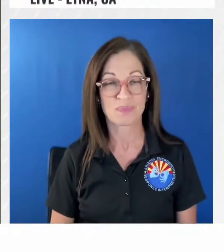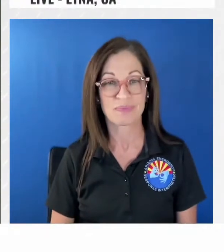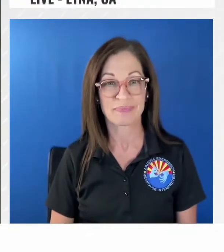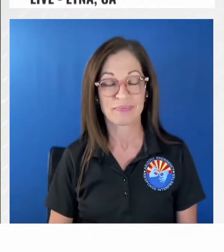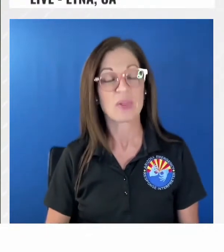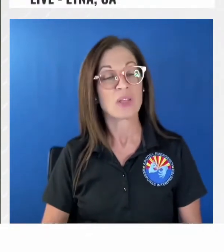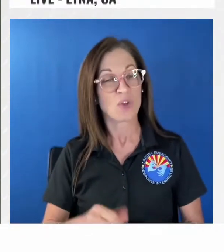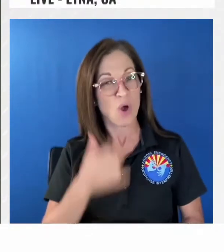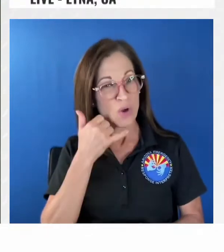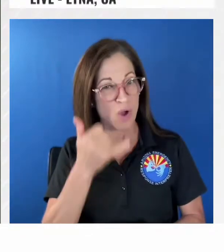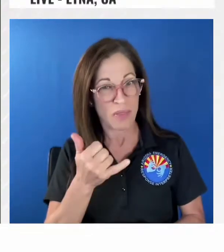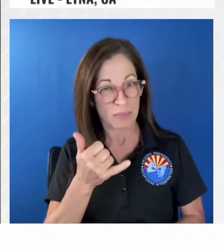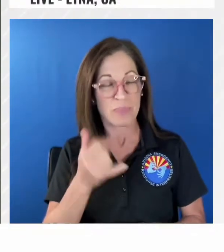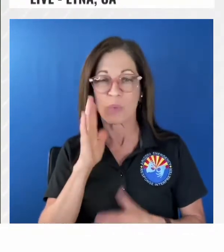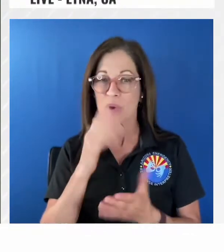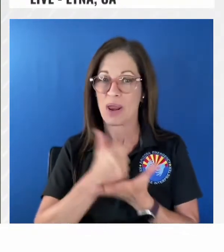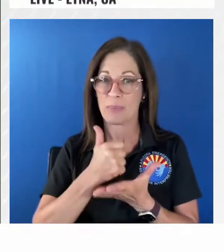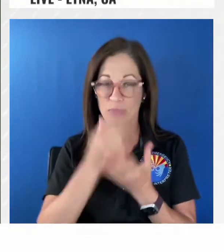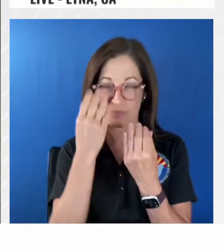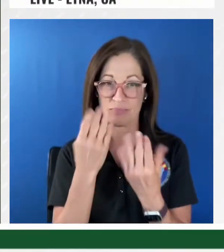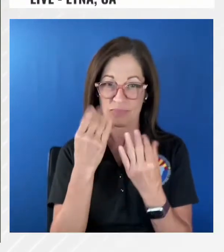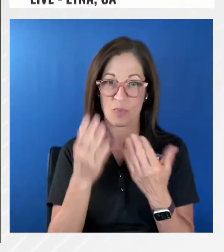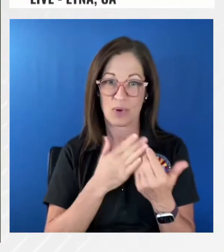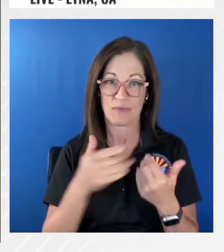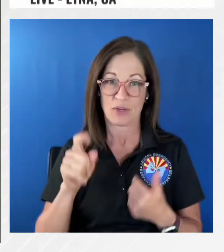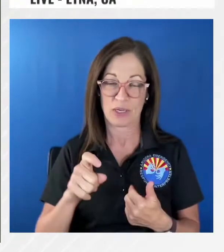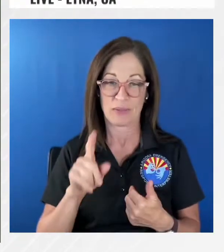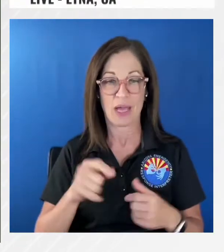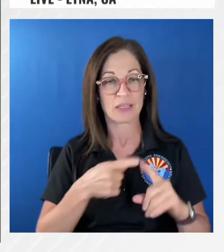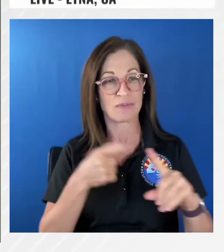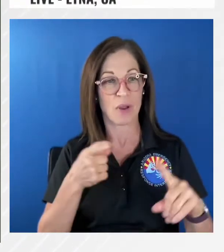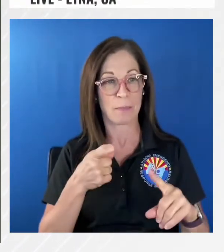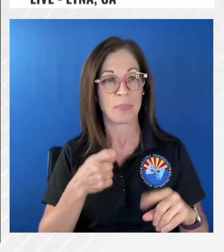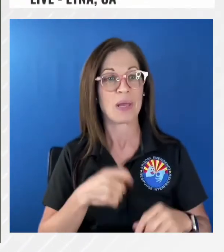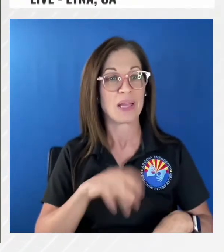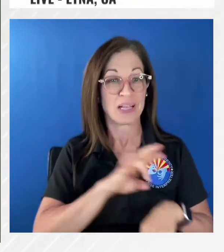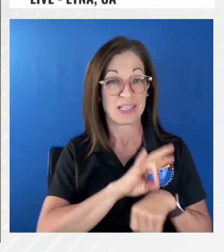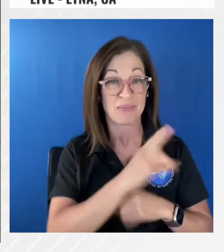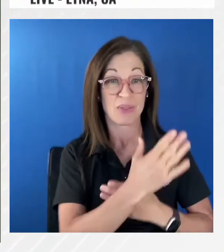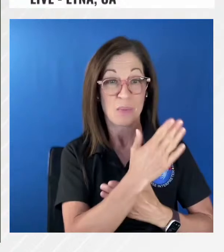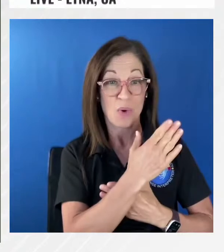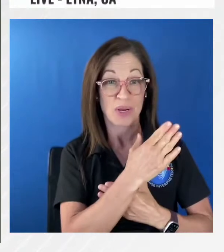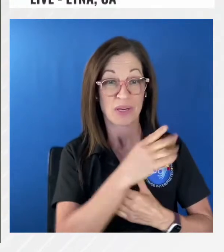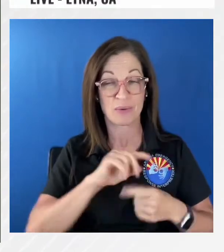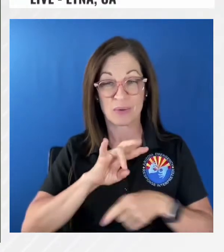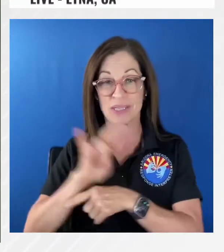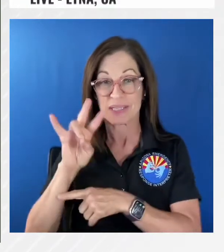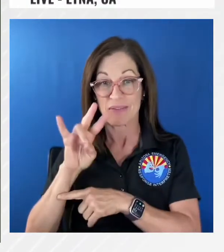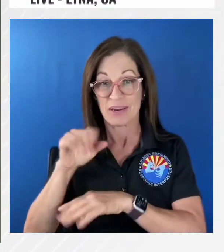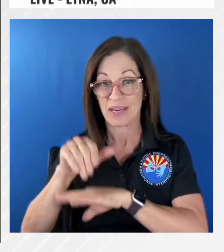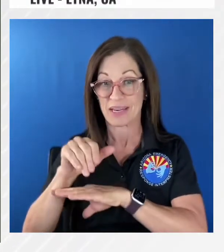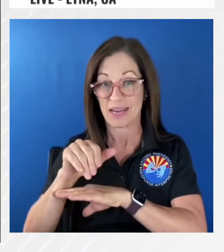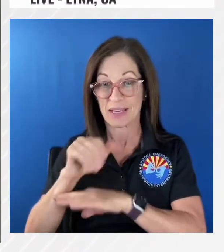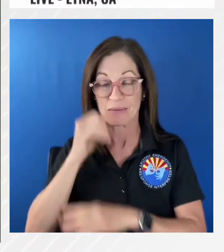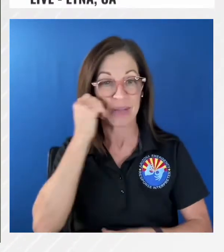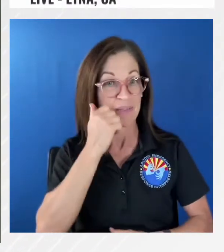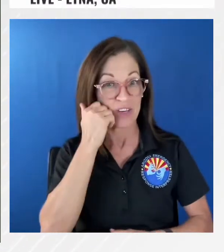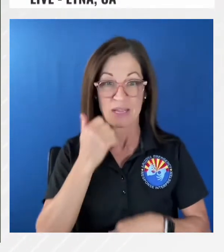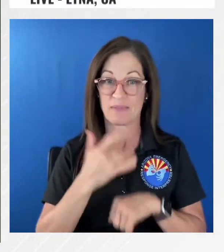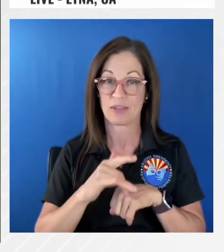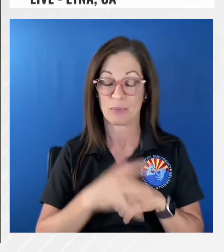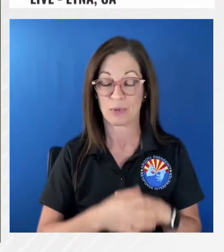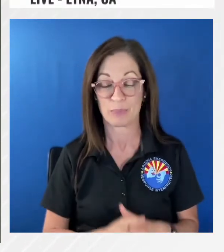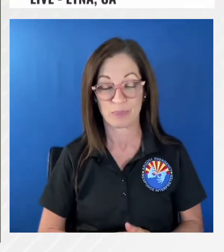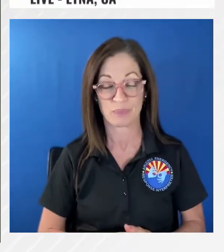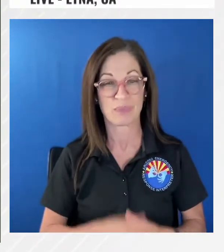right point you in the right direction. That's from 0700 to 7 p.m. every day. And then lastly, I have